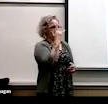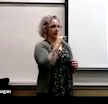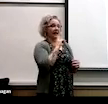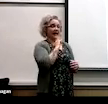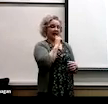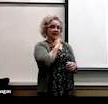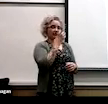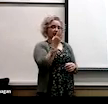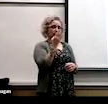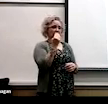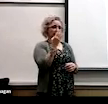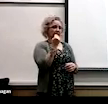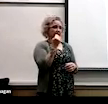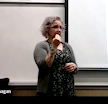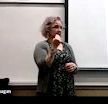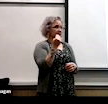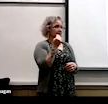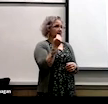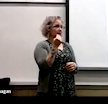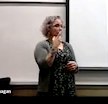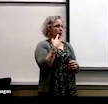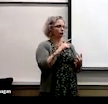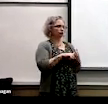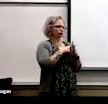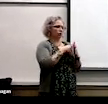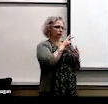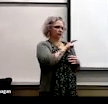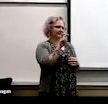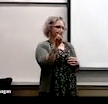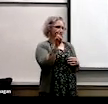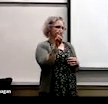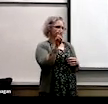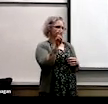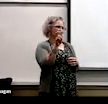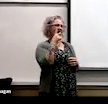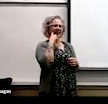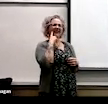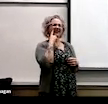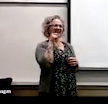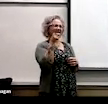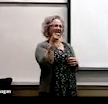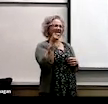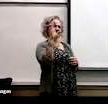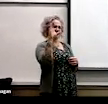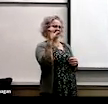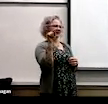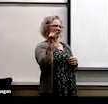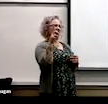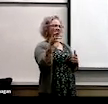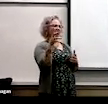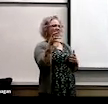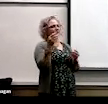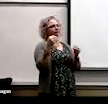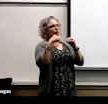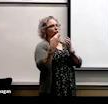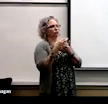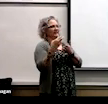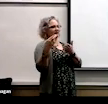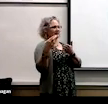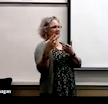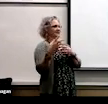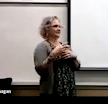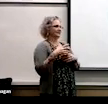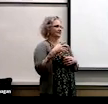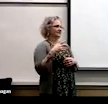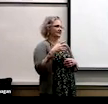are responsible for that transition. I think in British Columbia, especially at UBC, they have a lot of resources. Yes. And so she